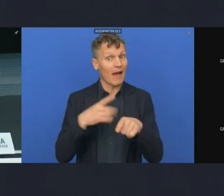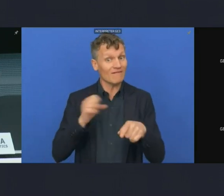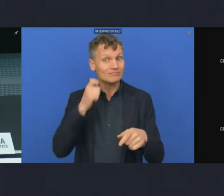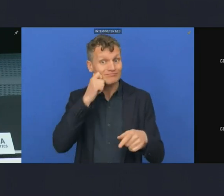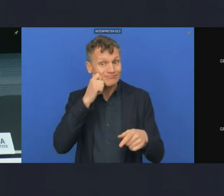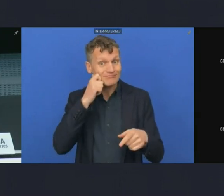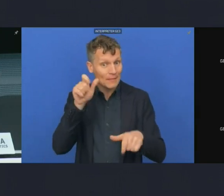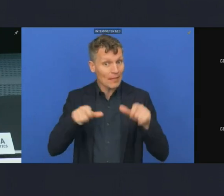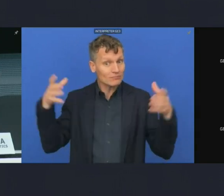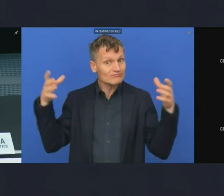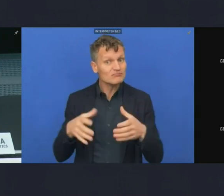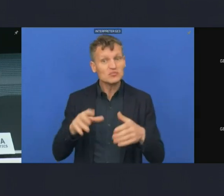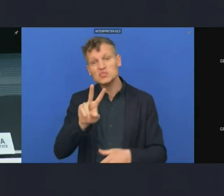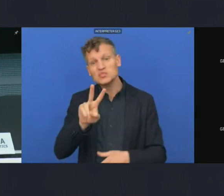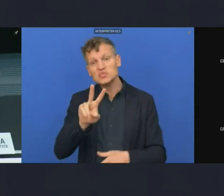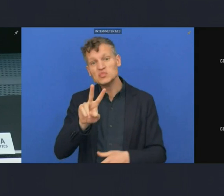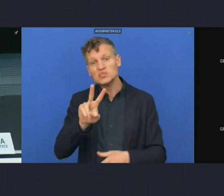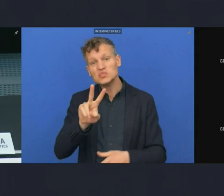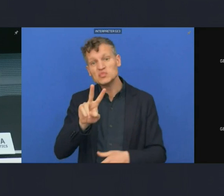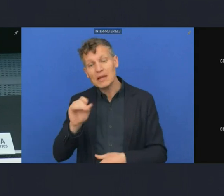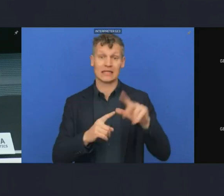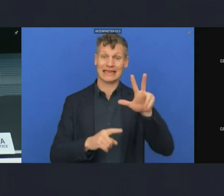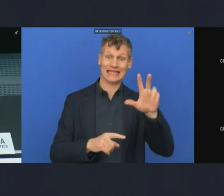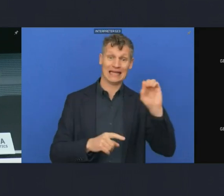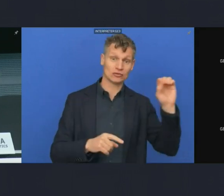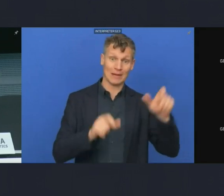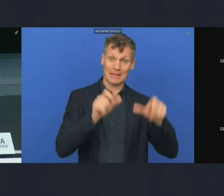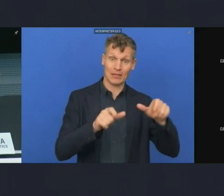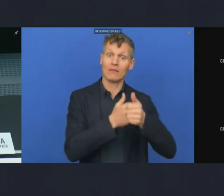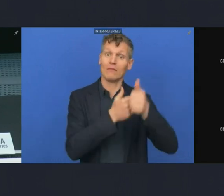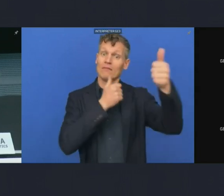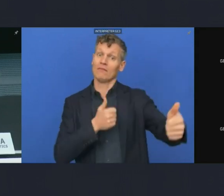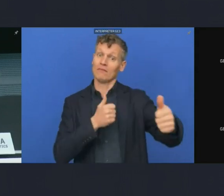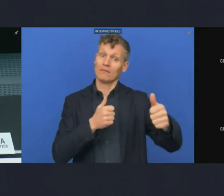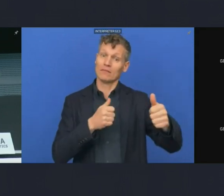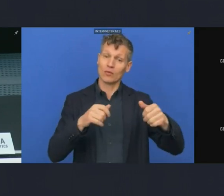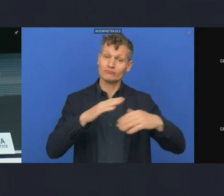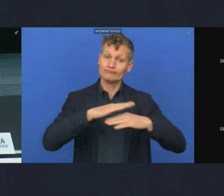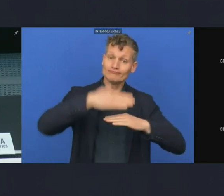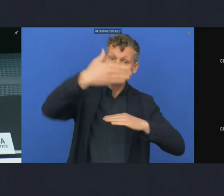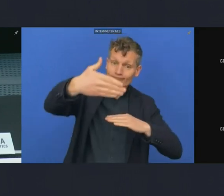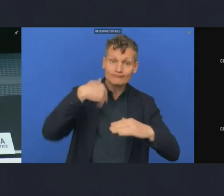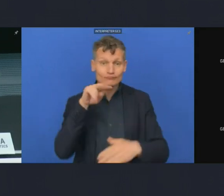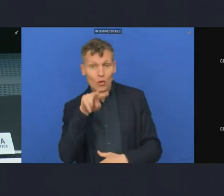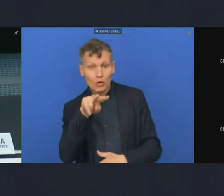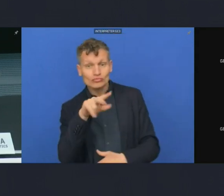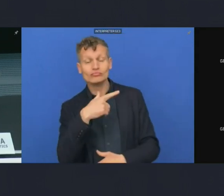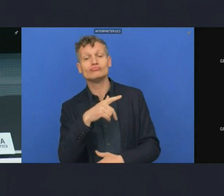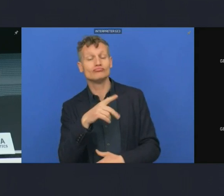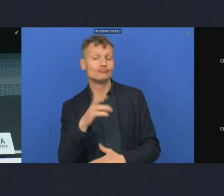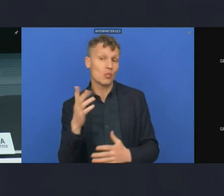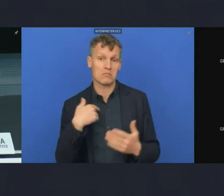300 attending by teleconference, and it was really, really a good success. And I want to take this opportunity to thank European